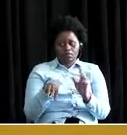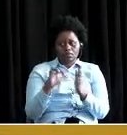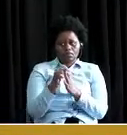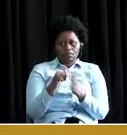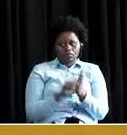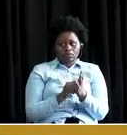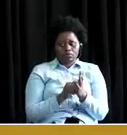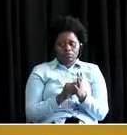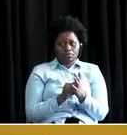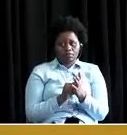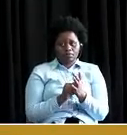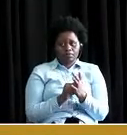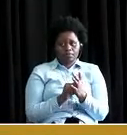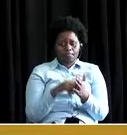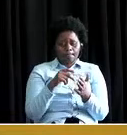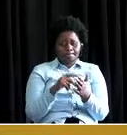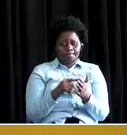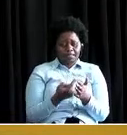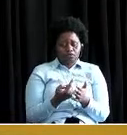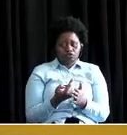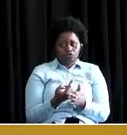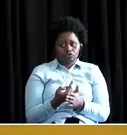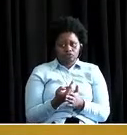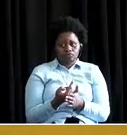agenda. Page